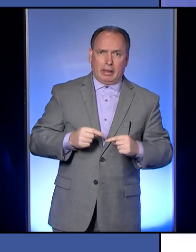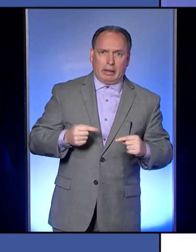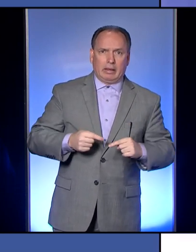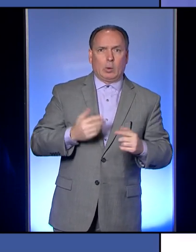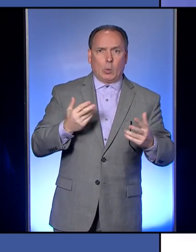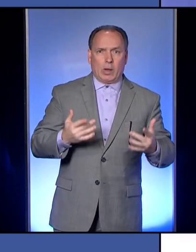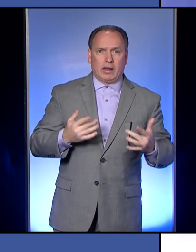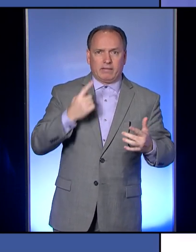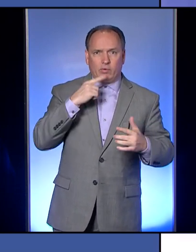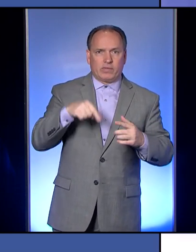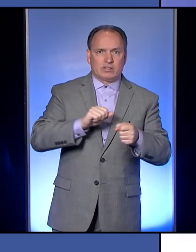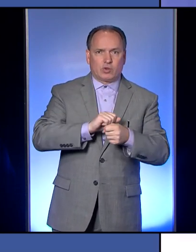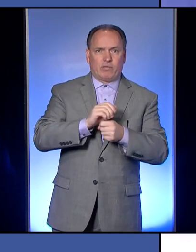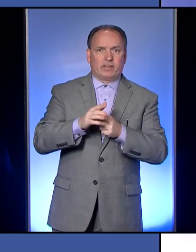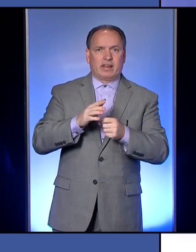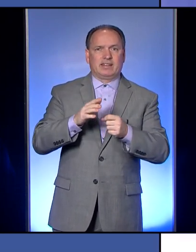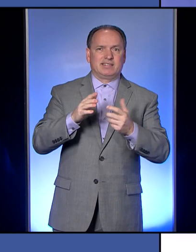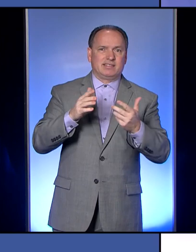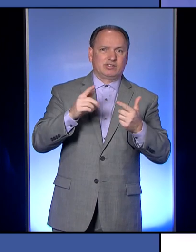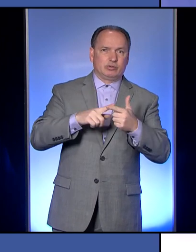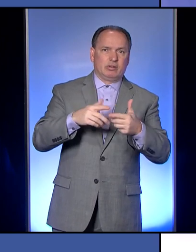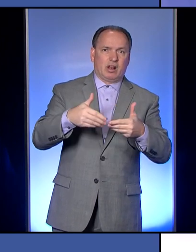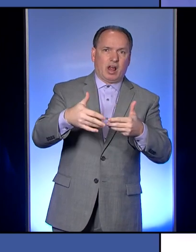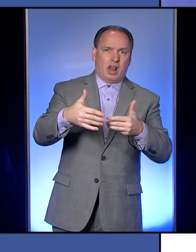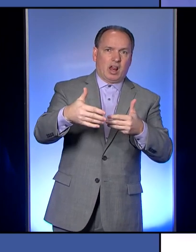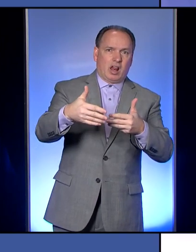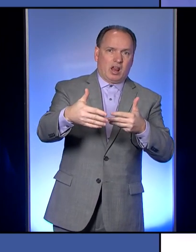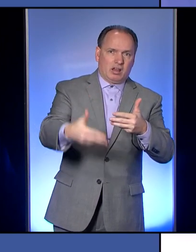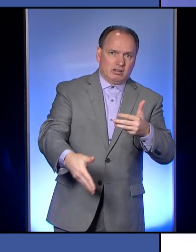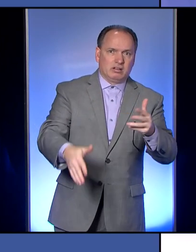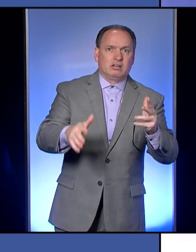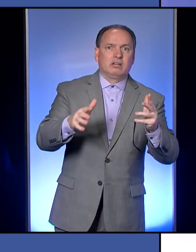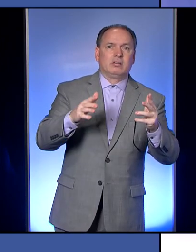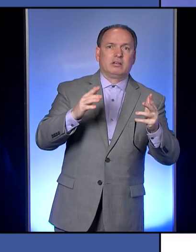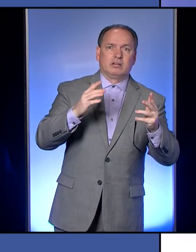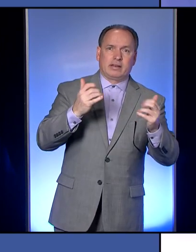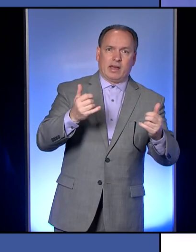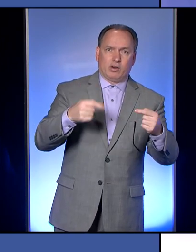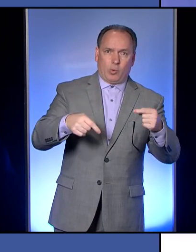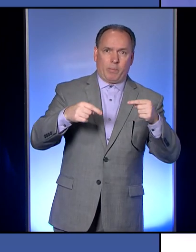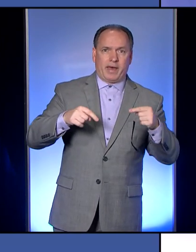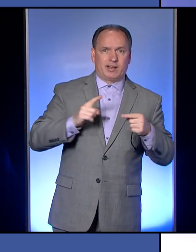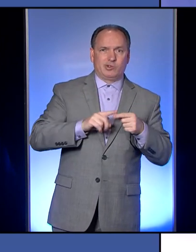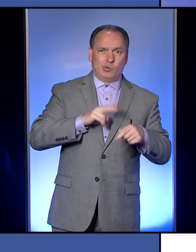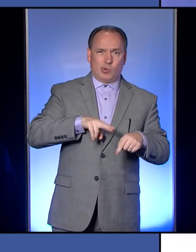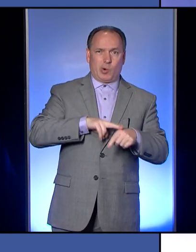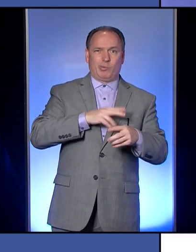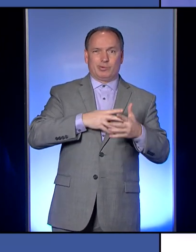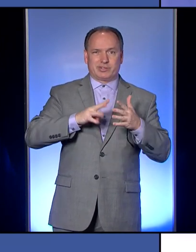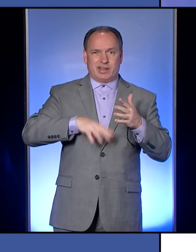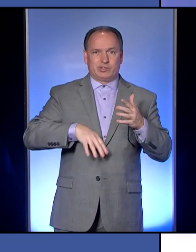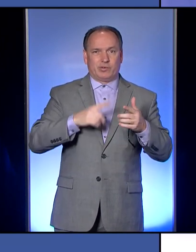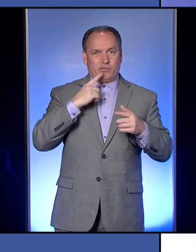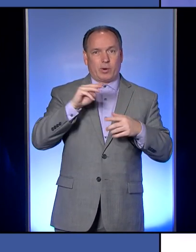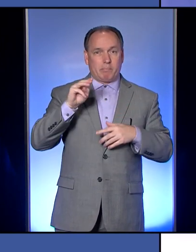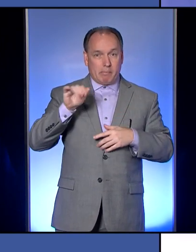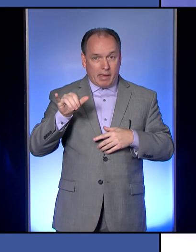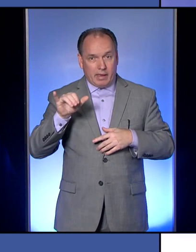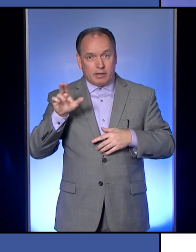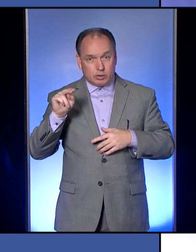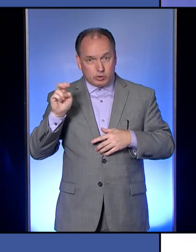this COVID-19 thing to kind of ease out? I mean, are we starting to schedule things for May and June